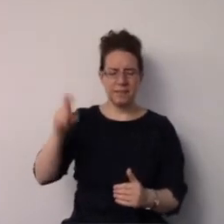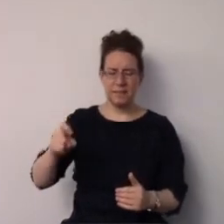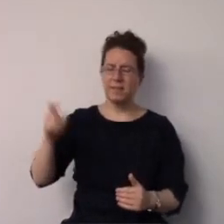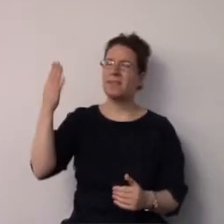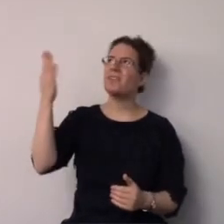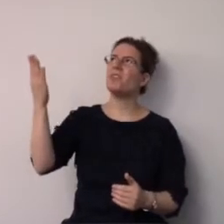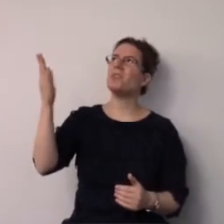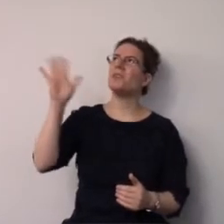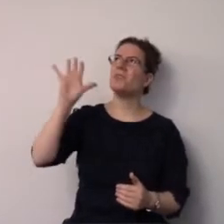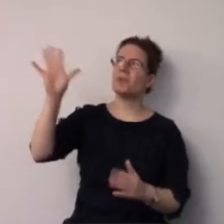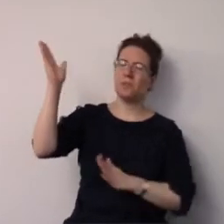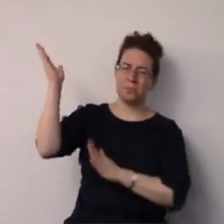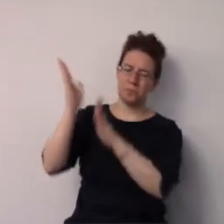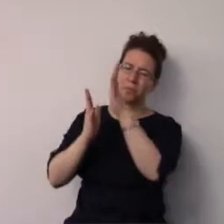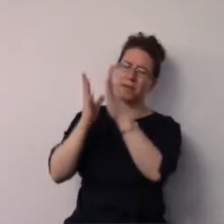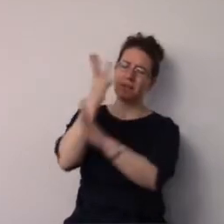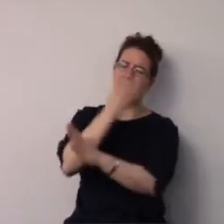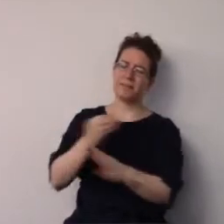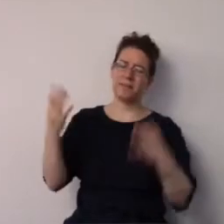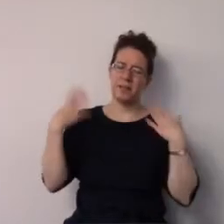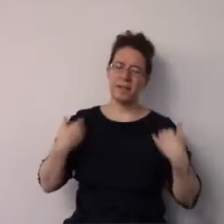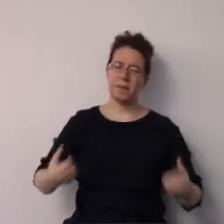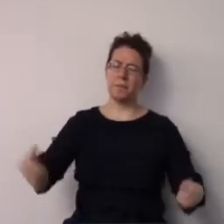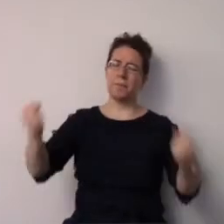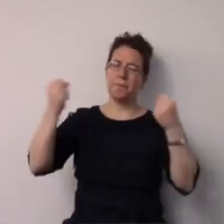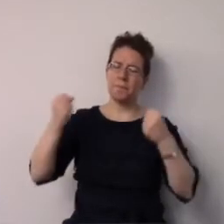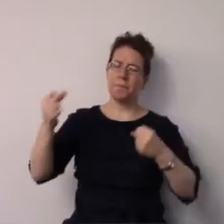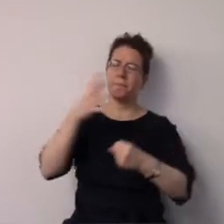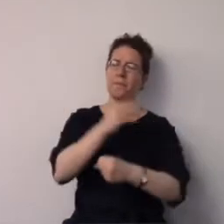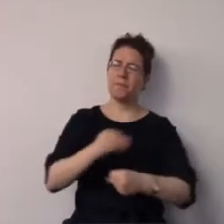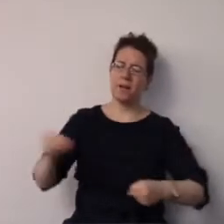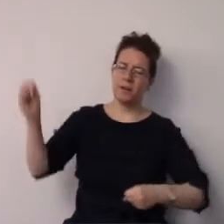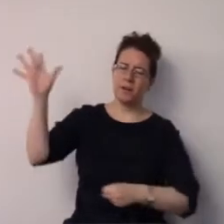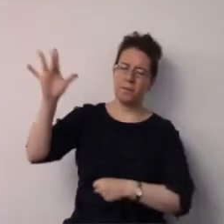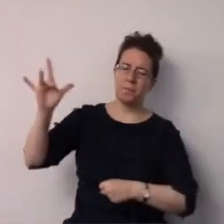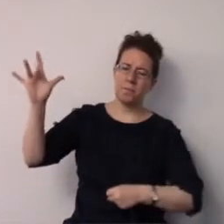for mercy. I pray for mercy on the nation.